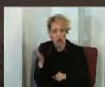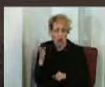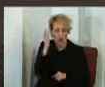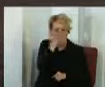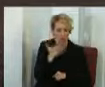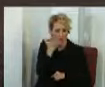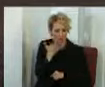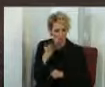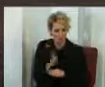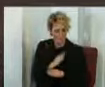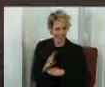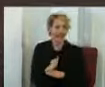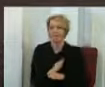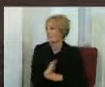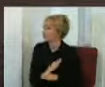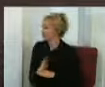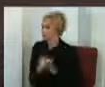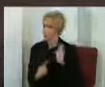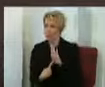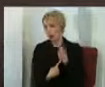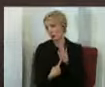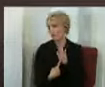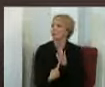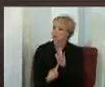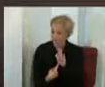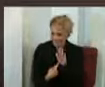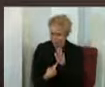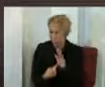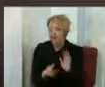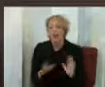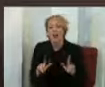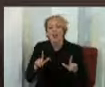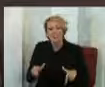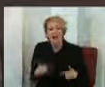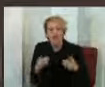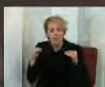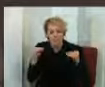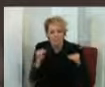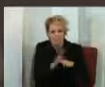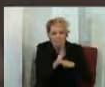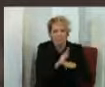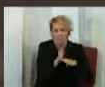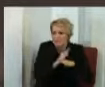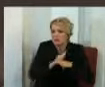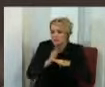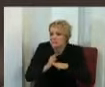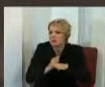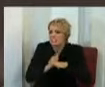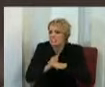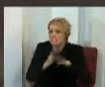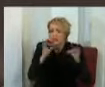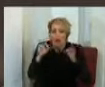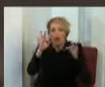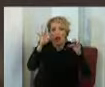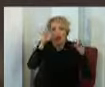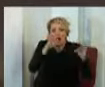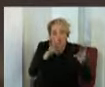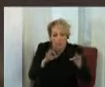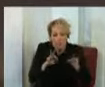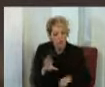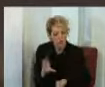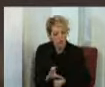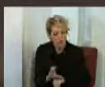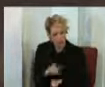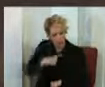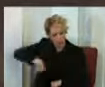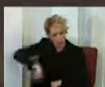Because the church teaches us, keep busy, keep busy, keep busy. The life teaches us, keep busy, keep busy, keep busy. And as a church and as a